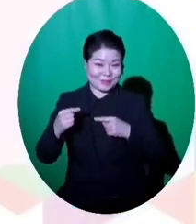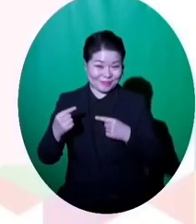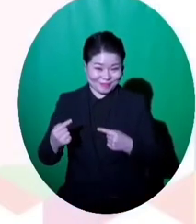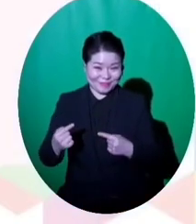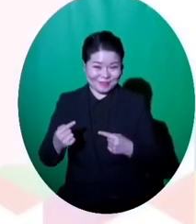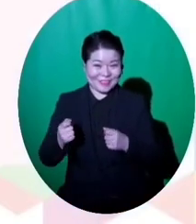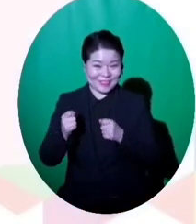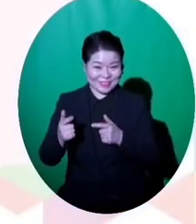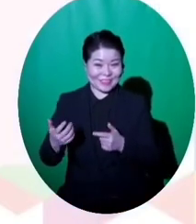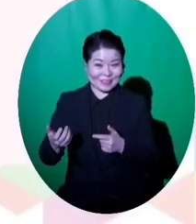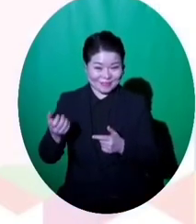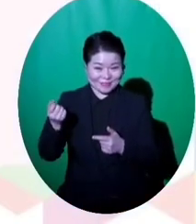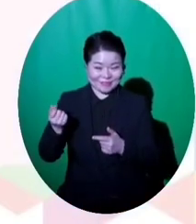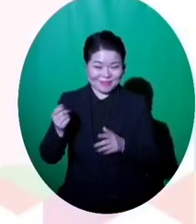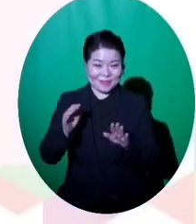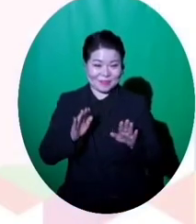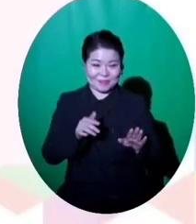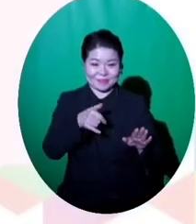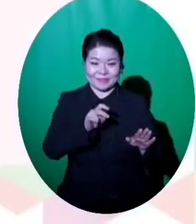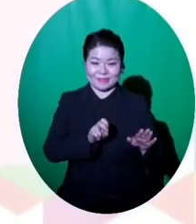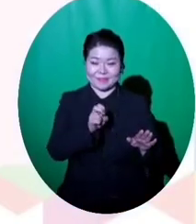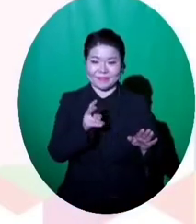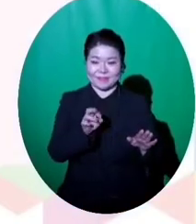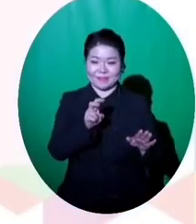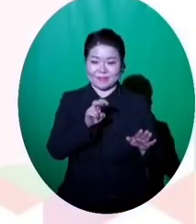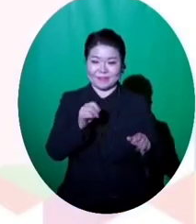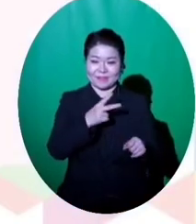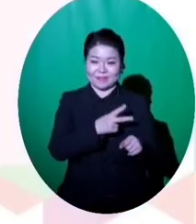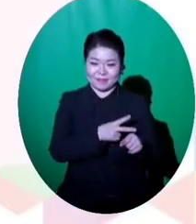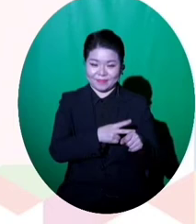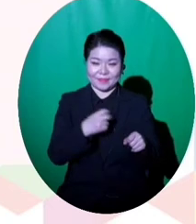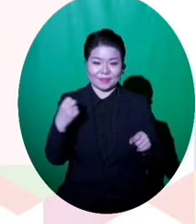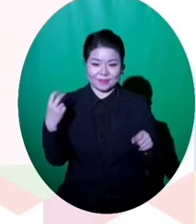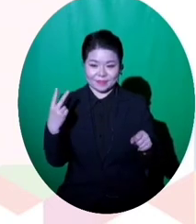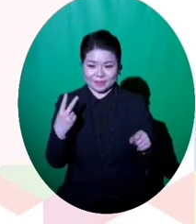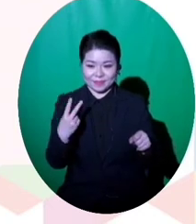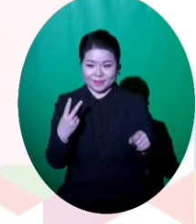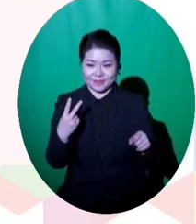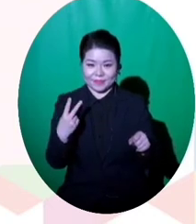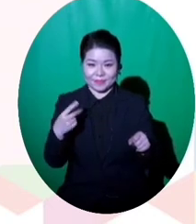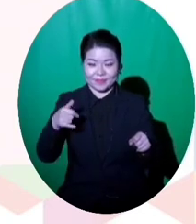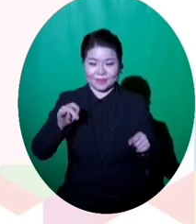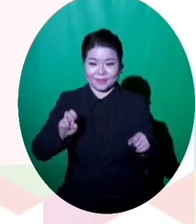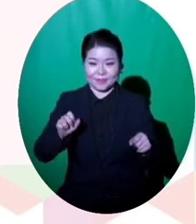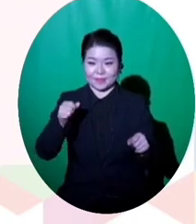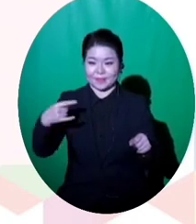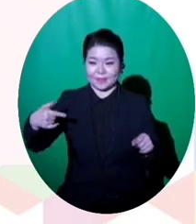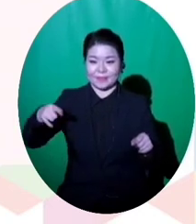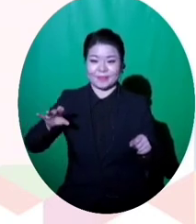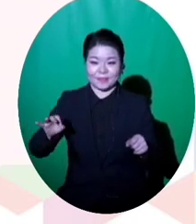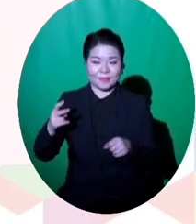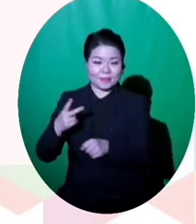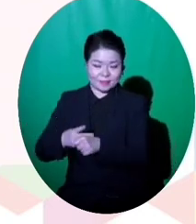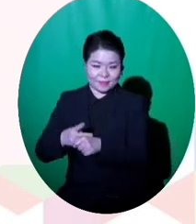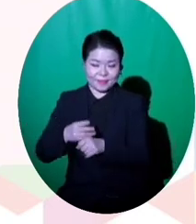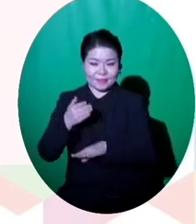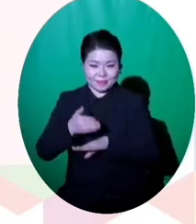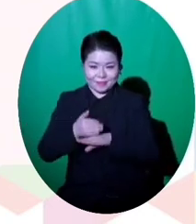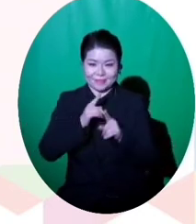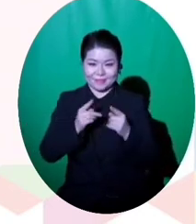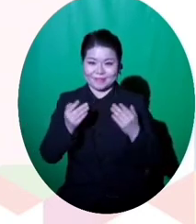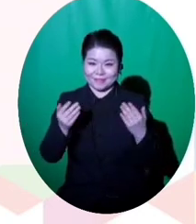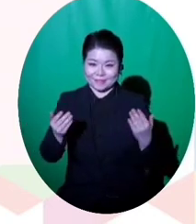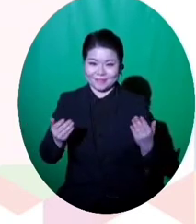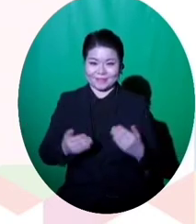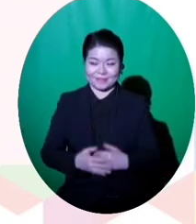for moderating. And I used to live in the United States, and you know, I would go to conferences, and the first thing that